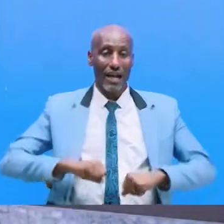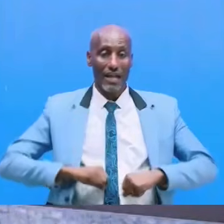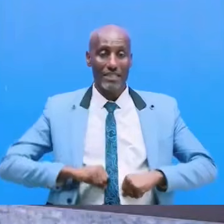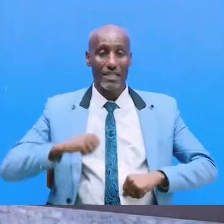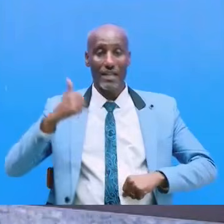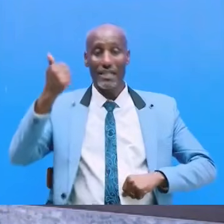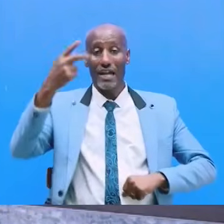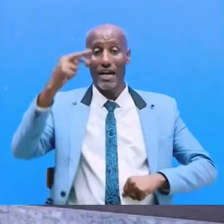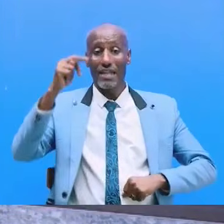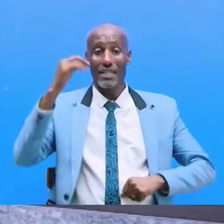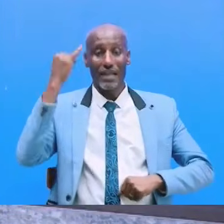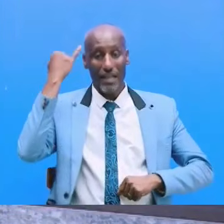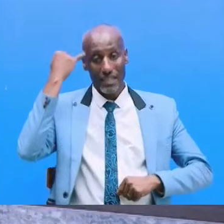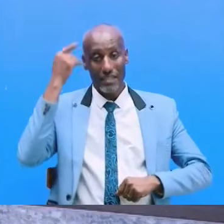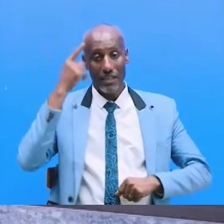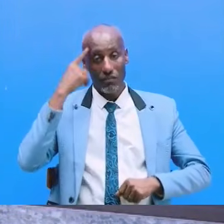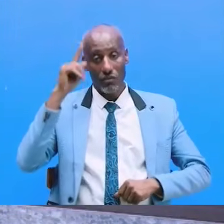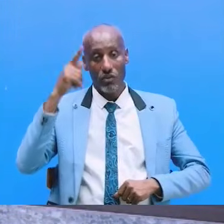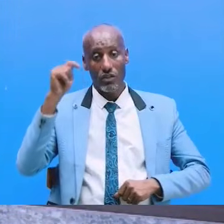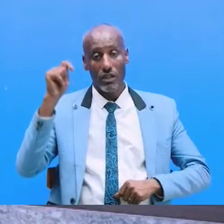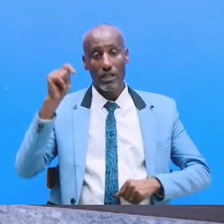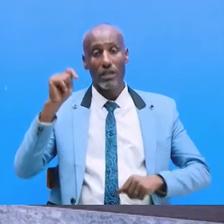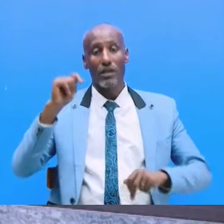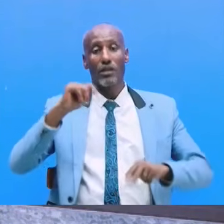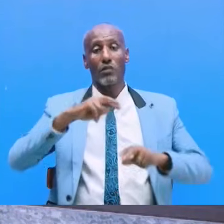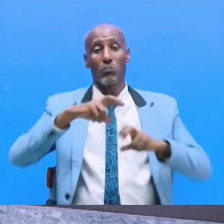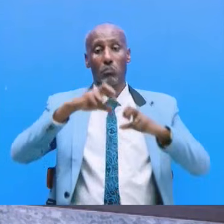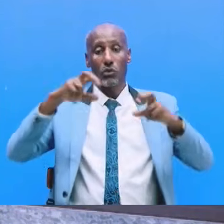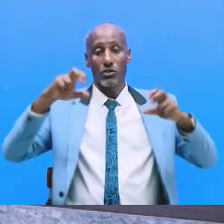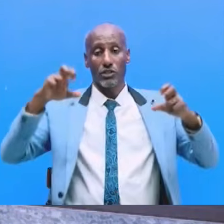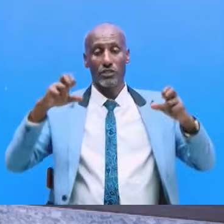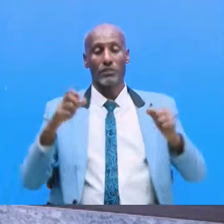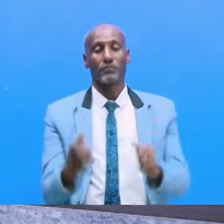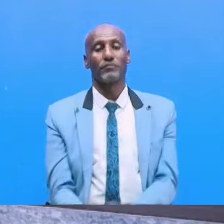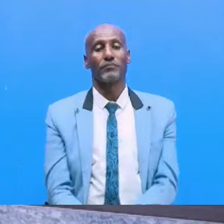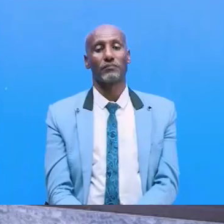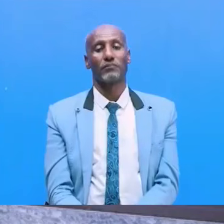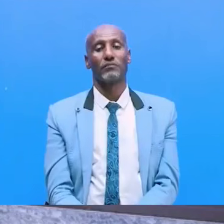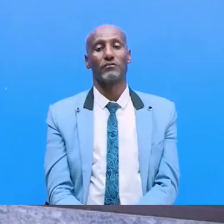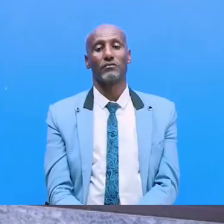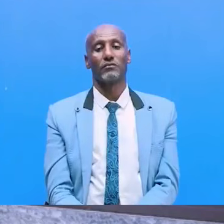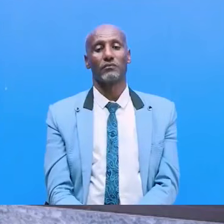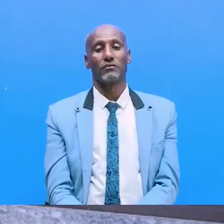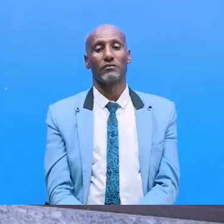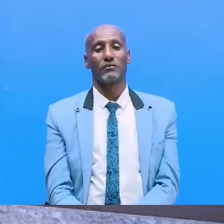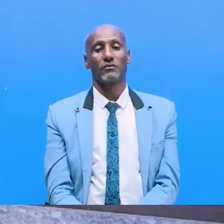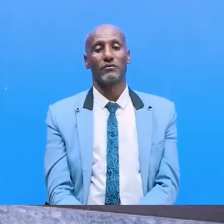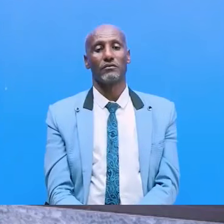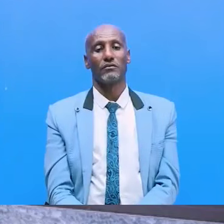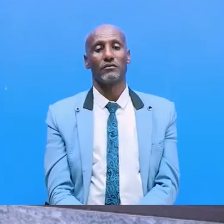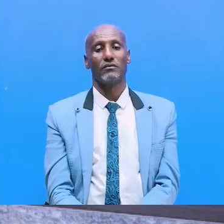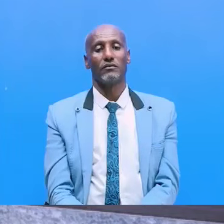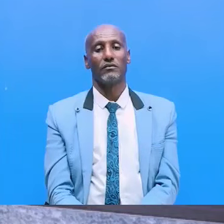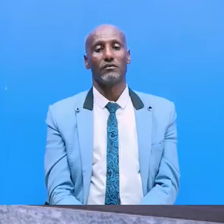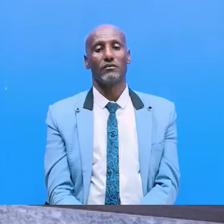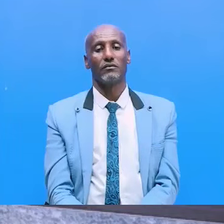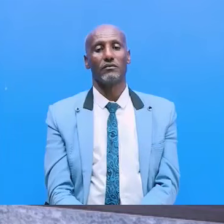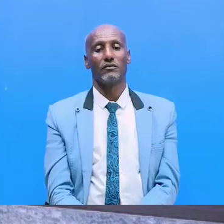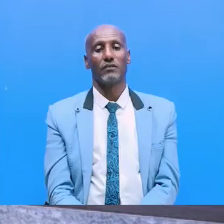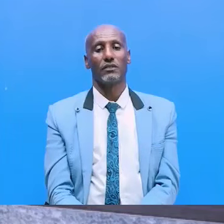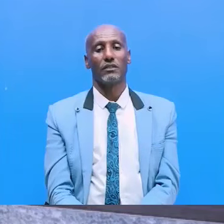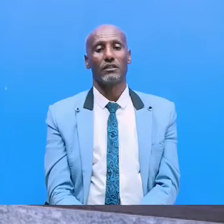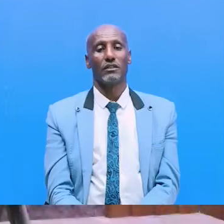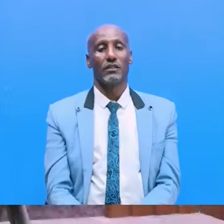Sarah has an idea for the project. Sarah has an idea for the project. This